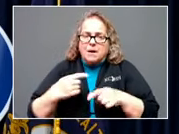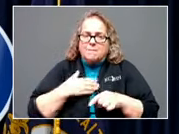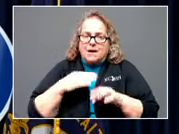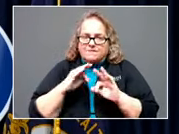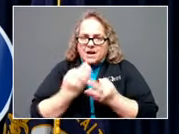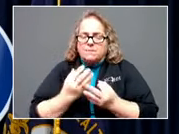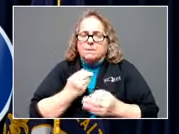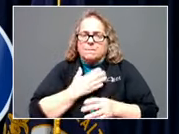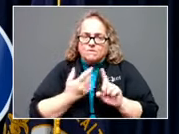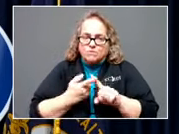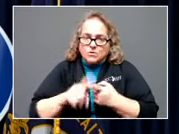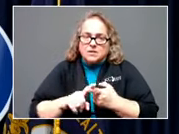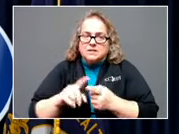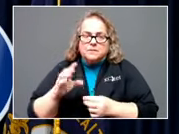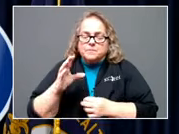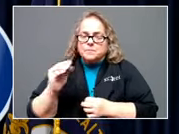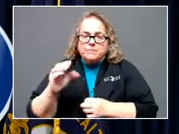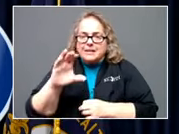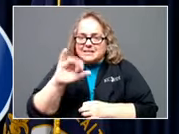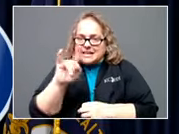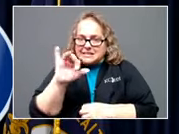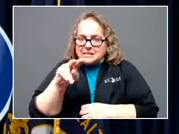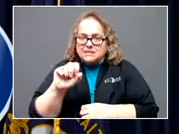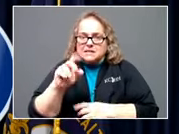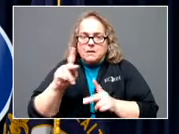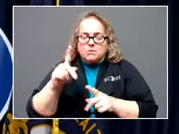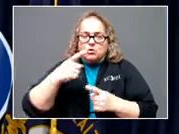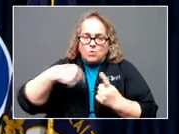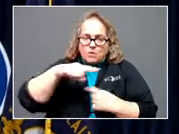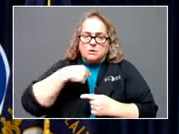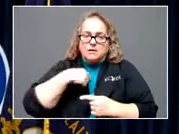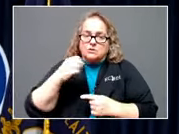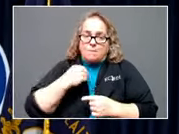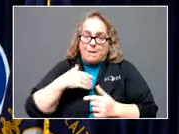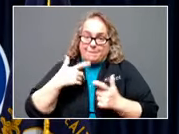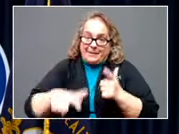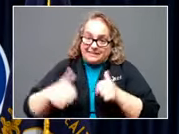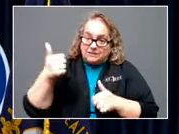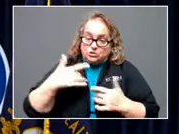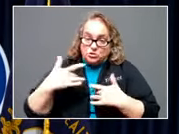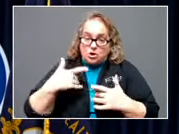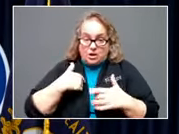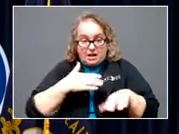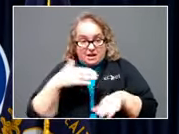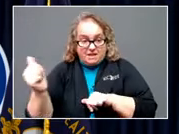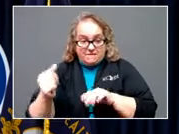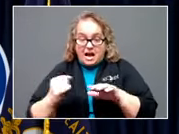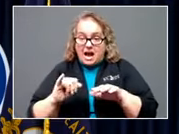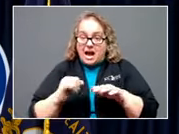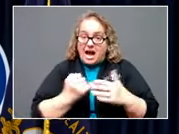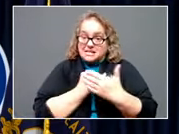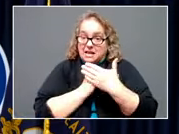friends, the citizens and people around me. And so my biggest concern coming out of isolation would be the potential to infect other